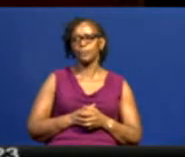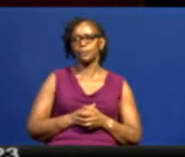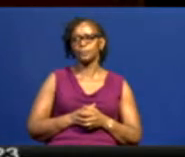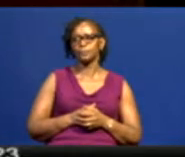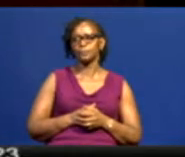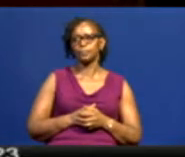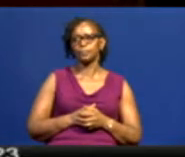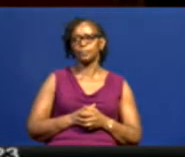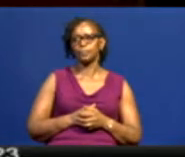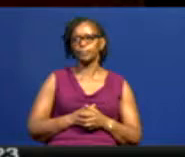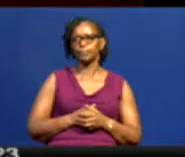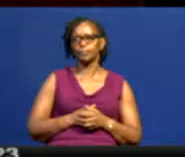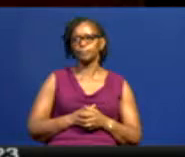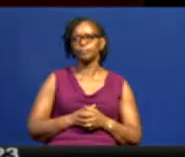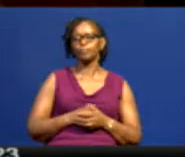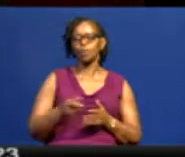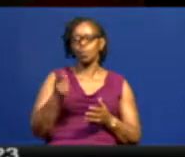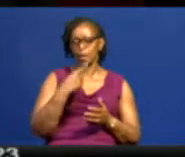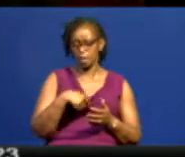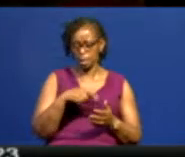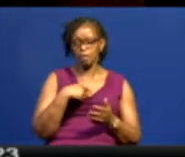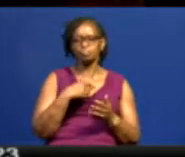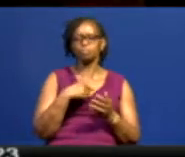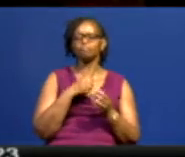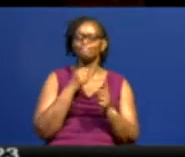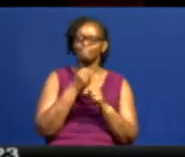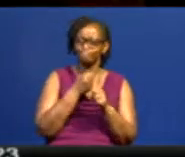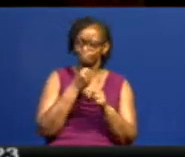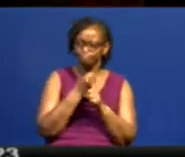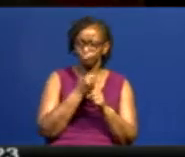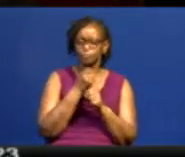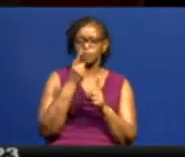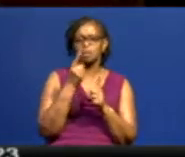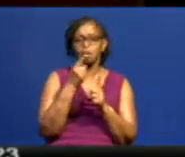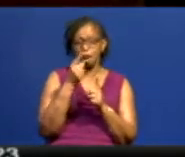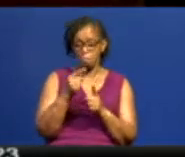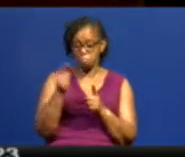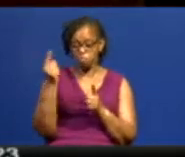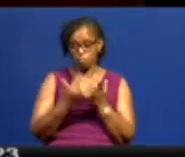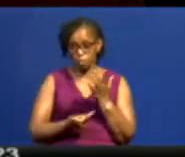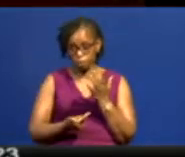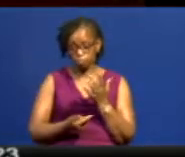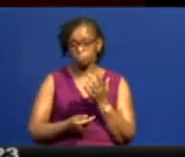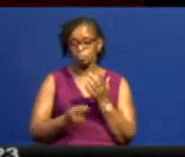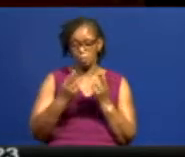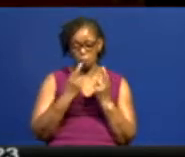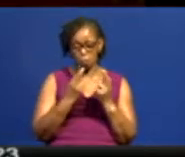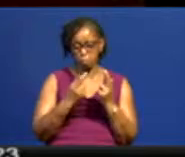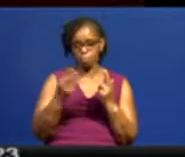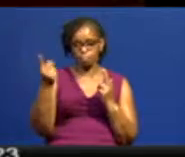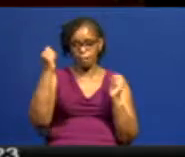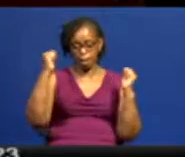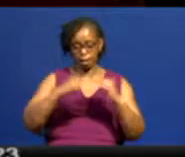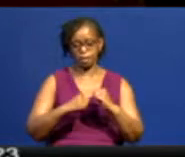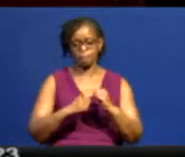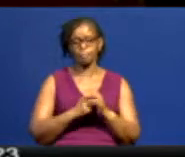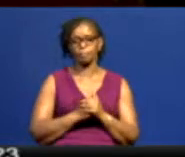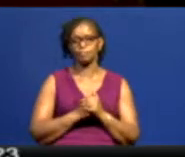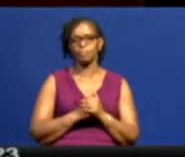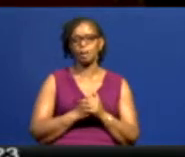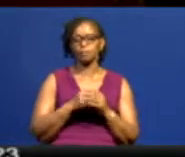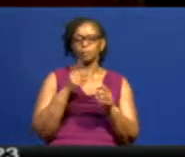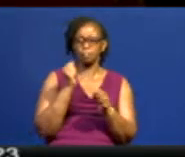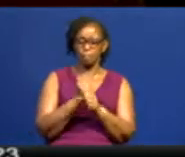we are advocating for, we are approved, and hoping that this committee, this House, agrees with us, is to ensure that